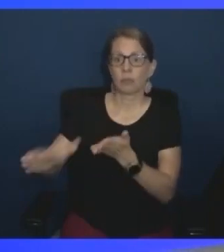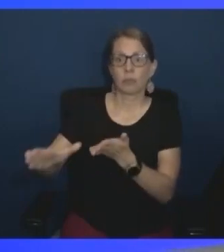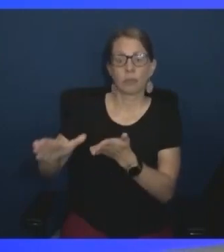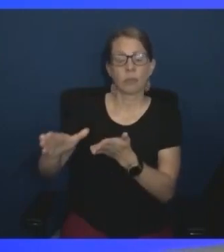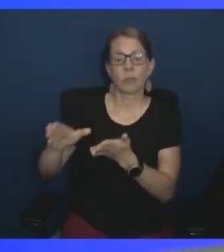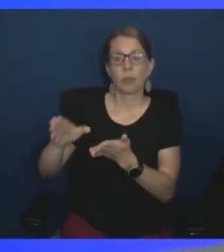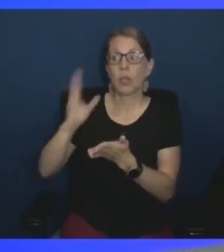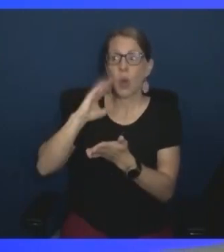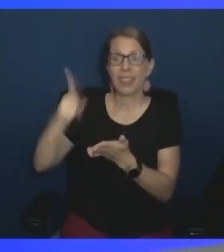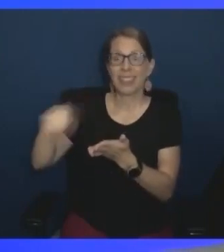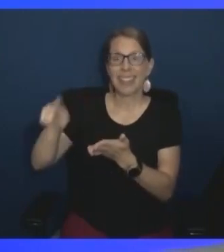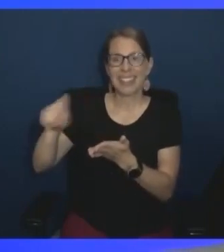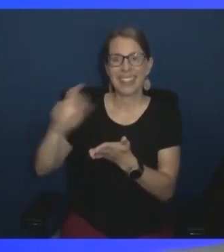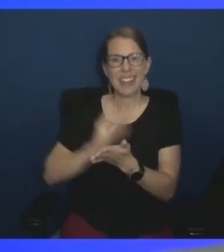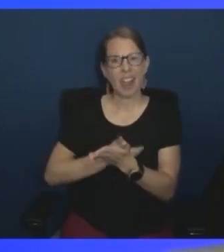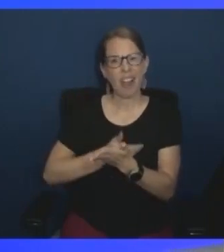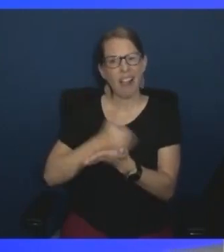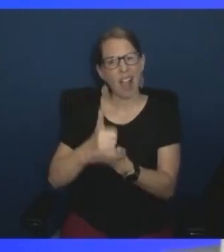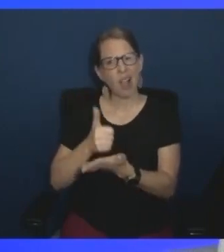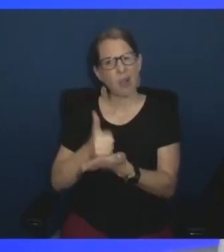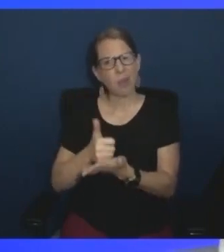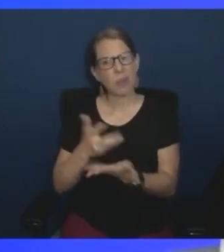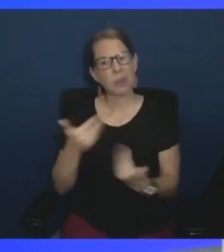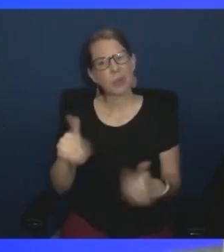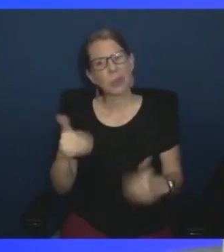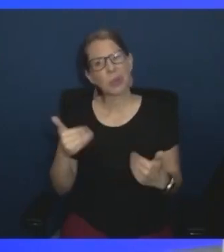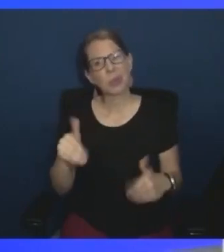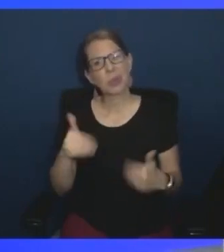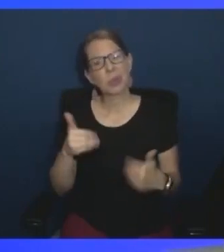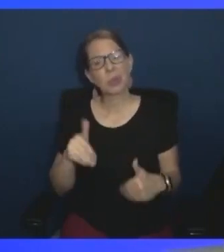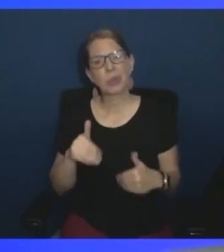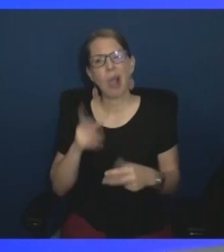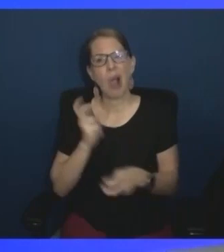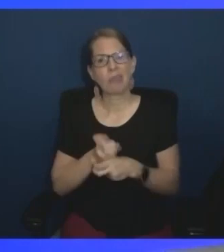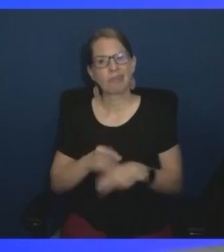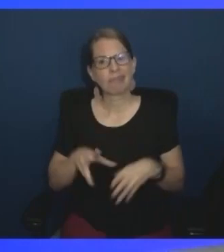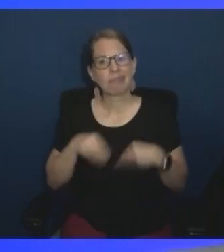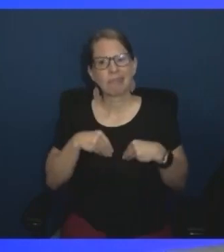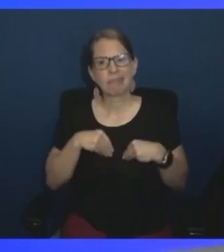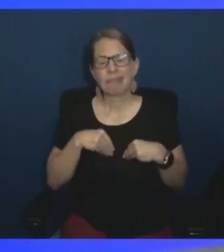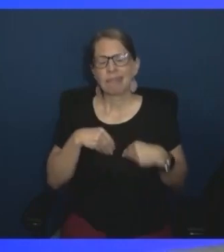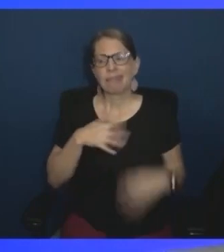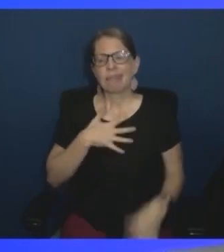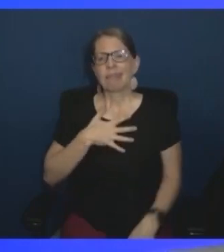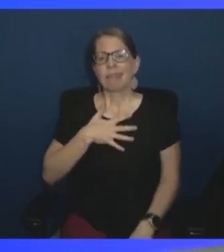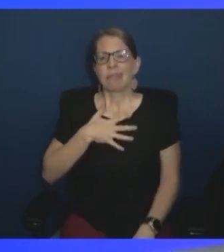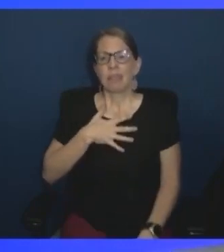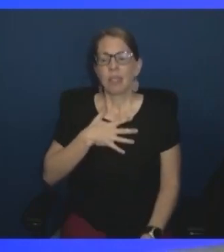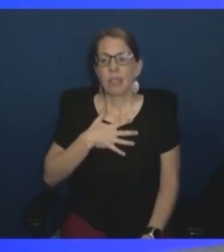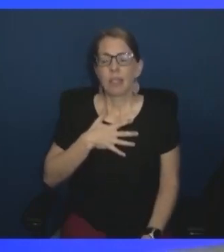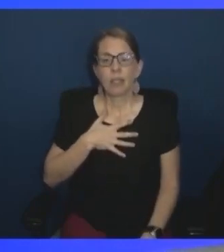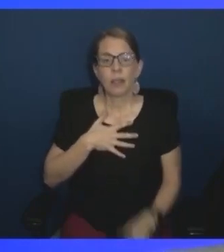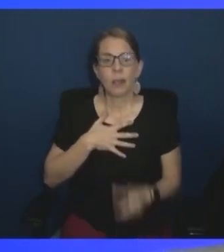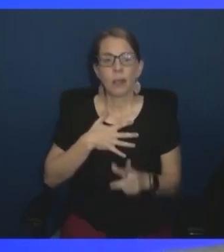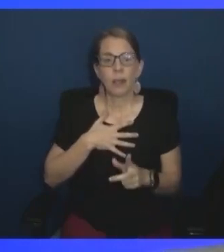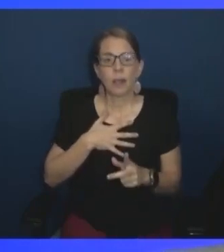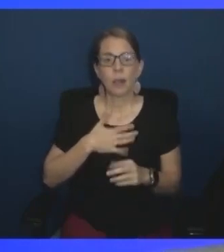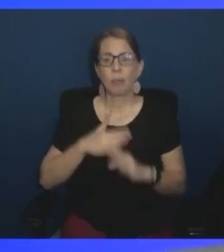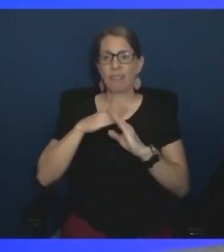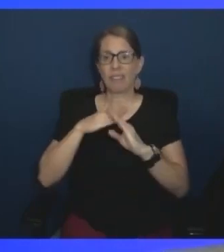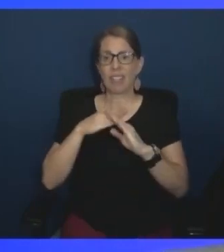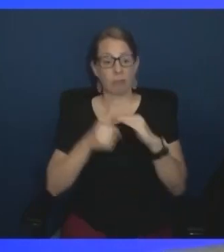help, and that's a really tough pill to swallow. And I think, you know, a lot of this preventable